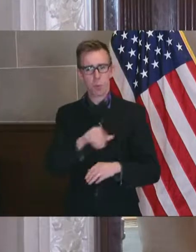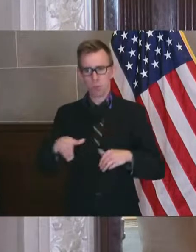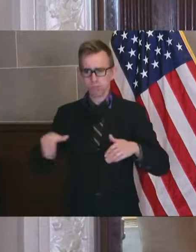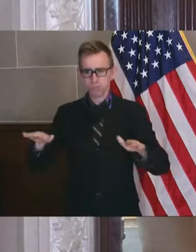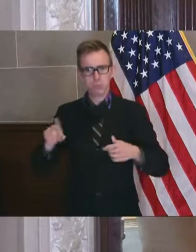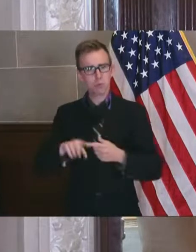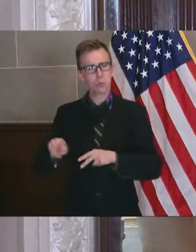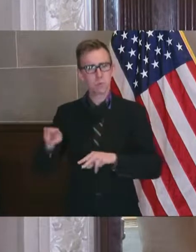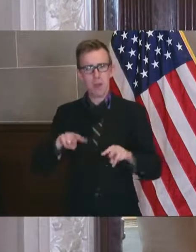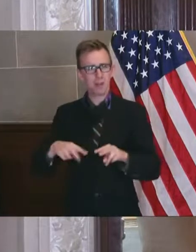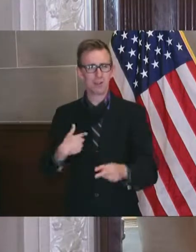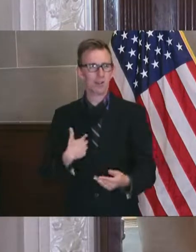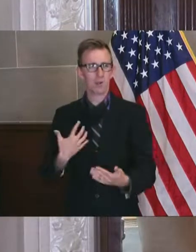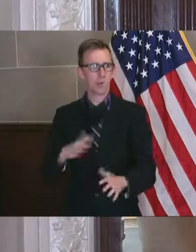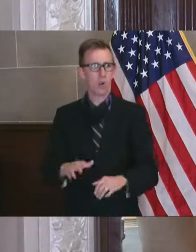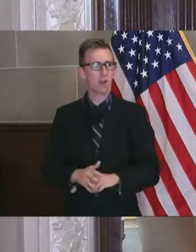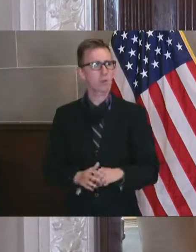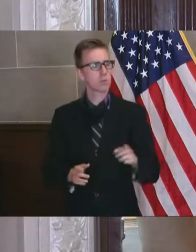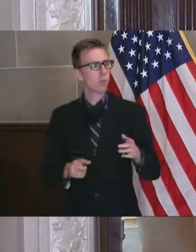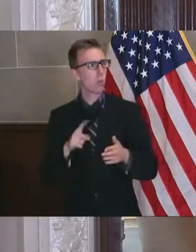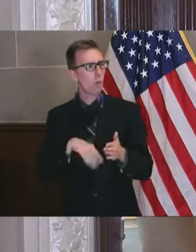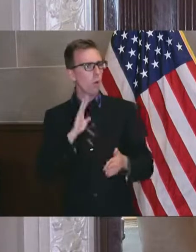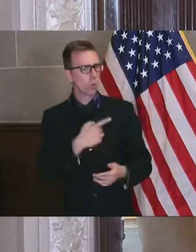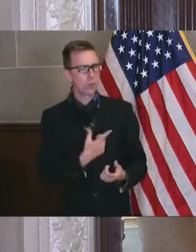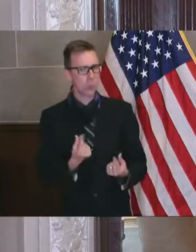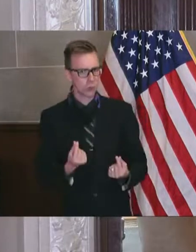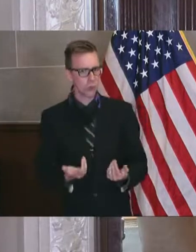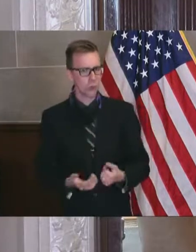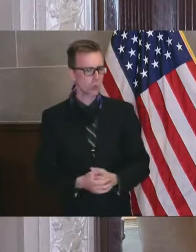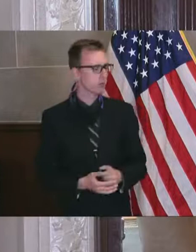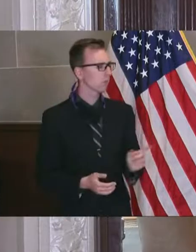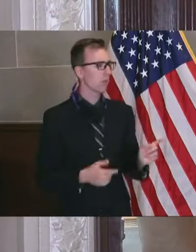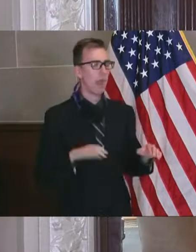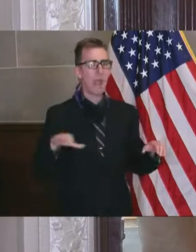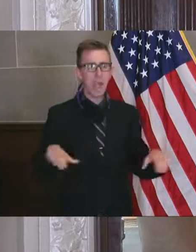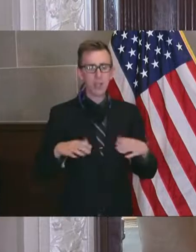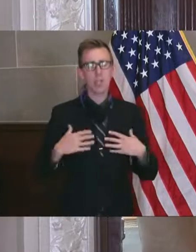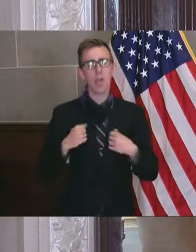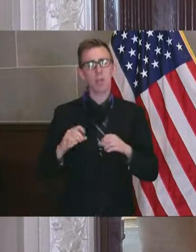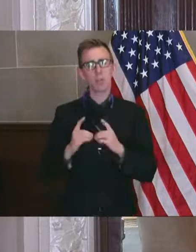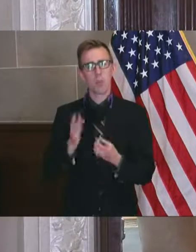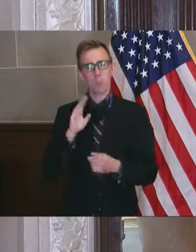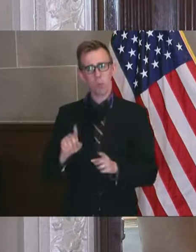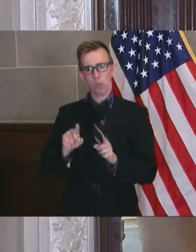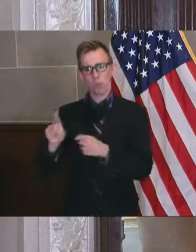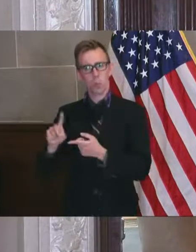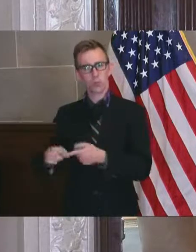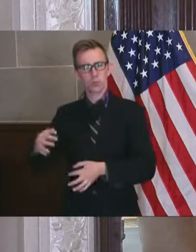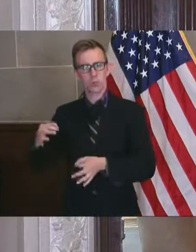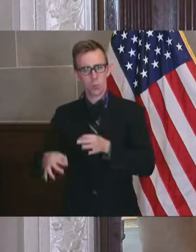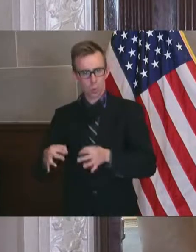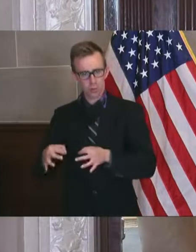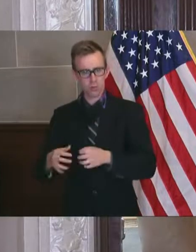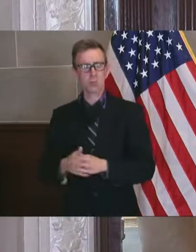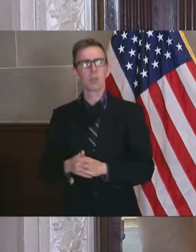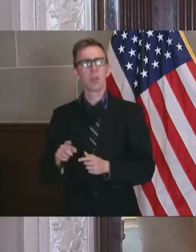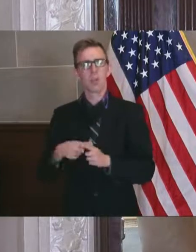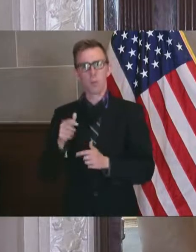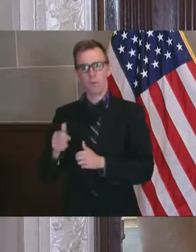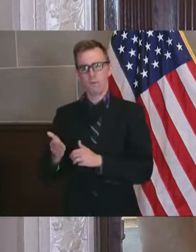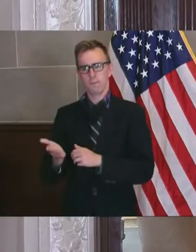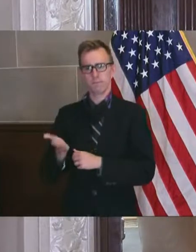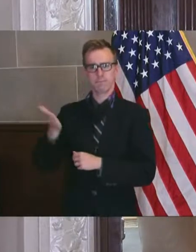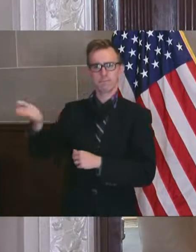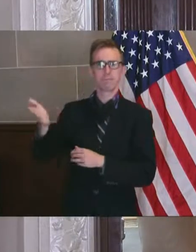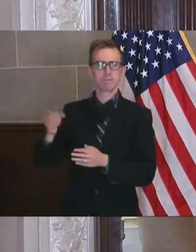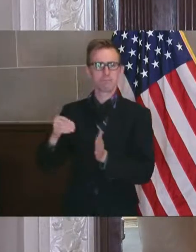to monitor this. That's just not going to happen. What the action is, the health department would go to the courts, and then they would file a petition